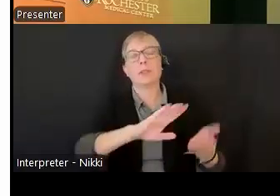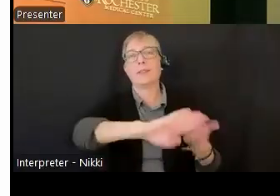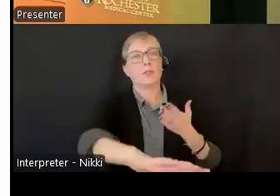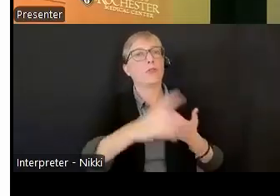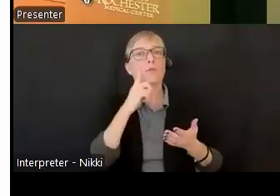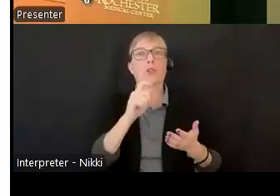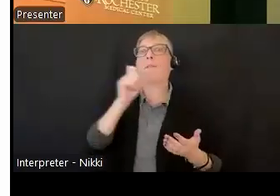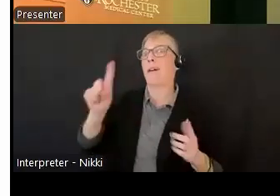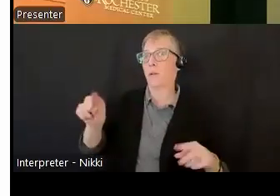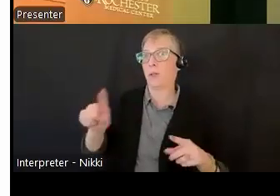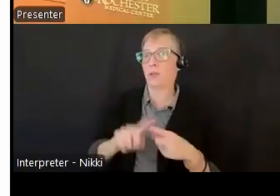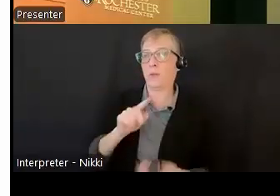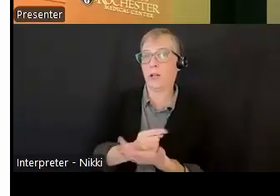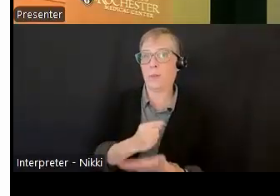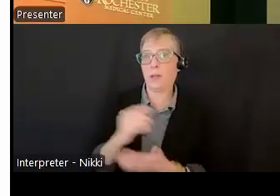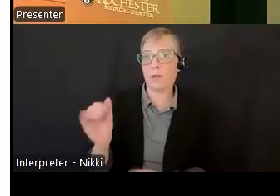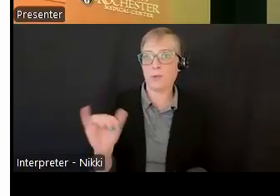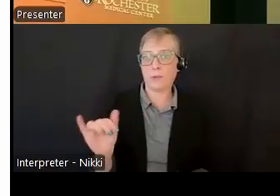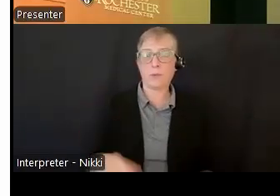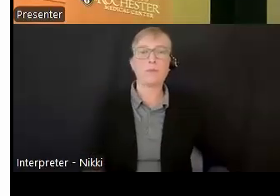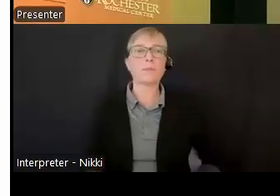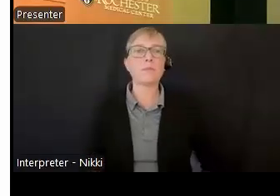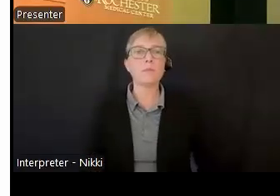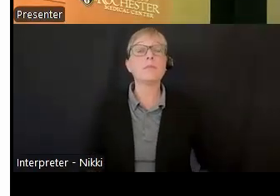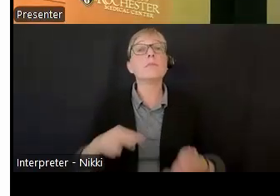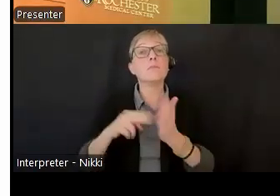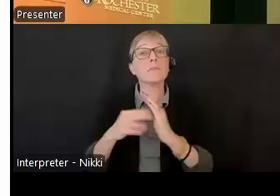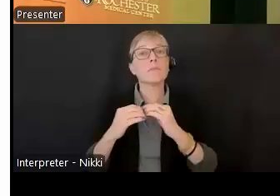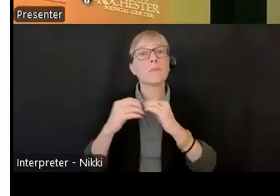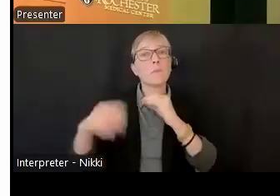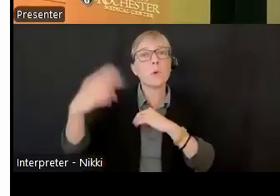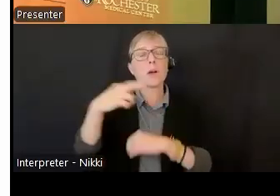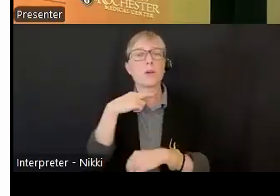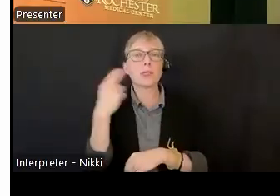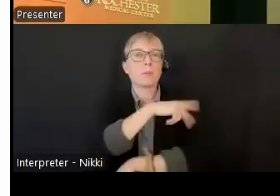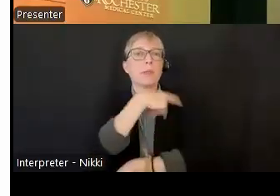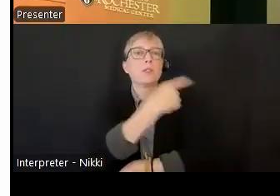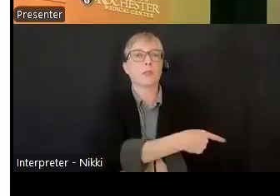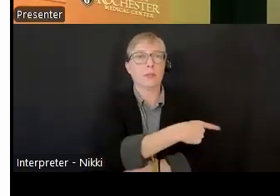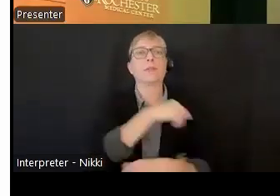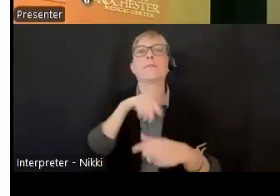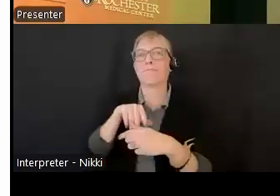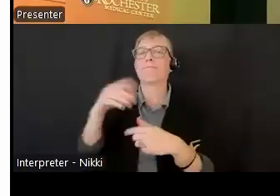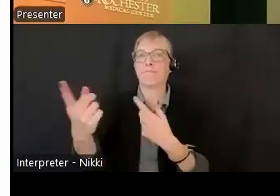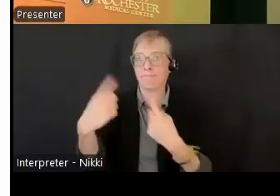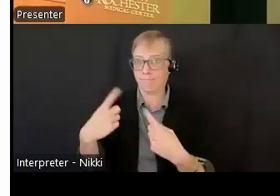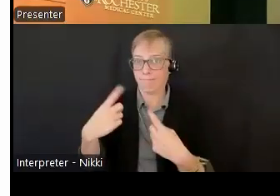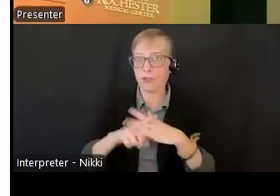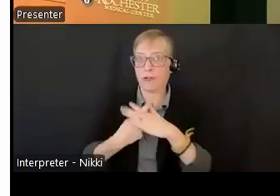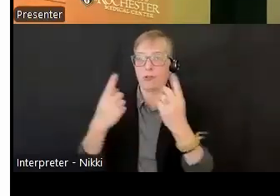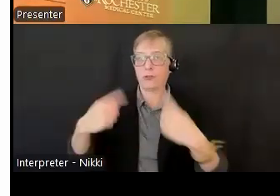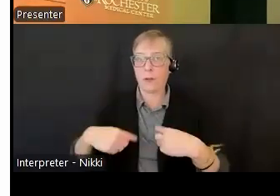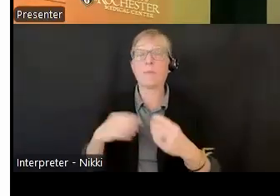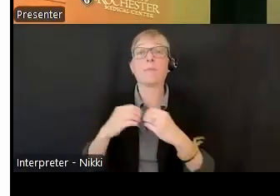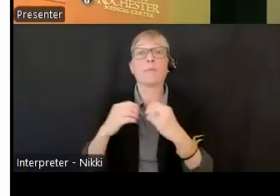therapy. This also meant that higher risk patients were entering our clinic population. Individuals who are using high potency,